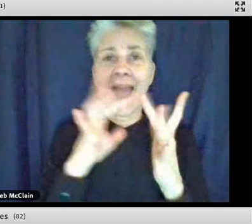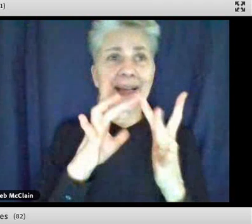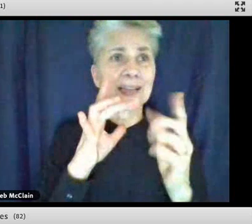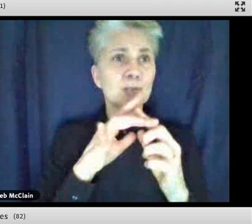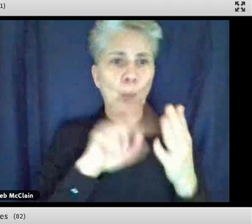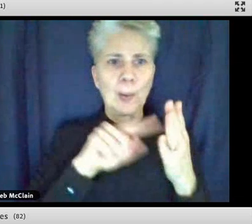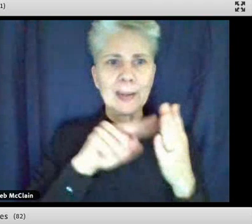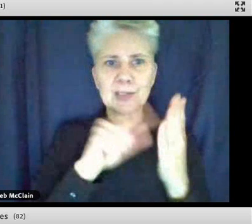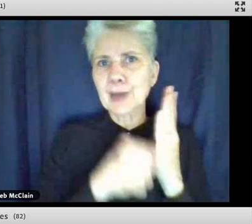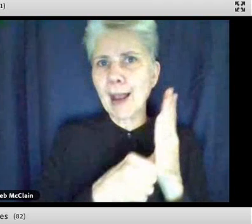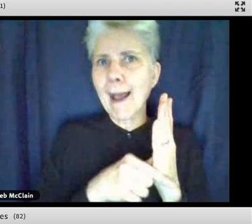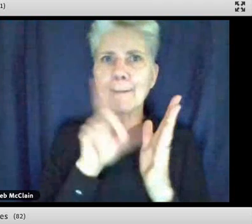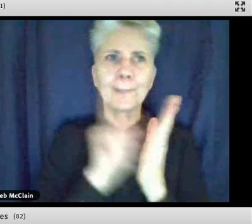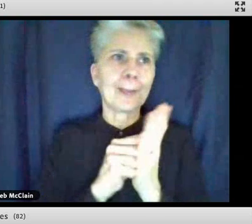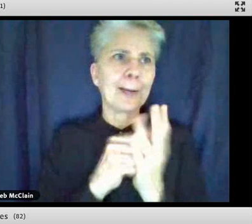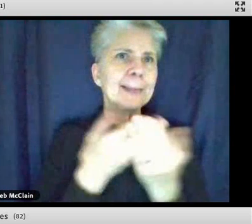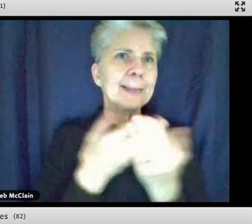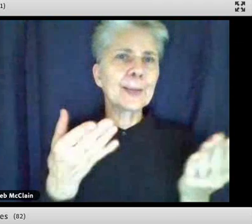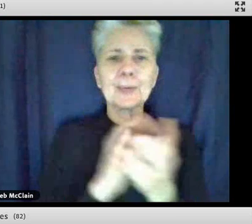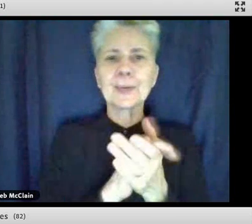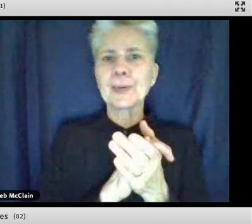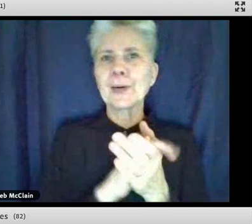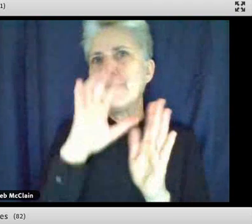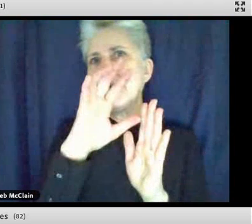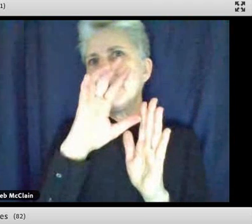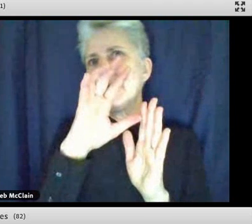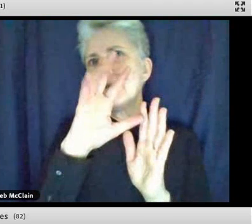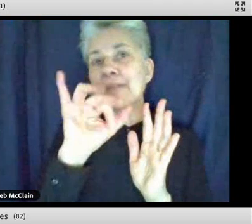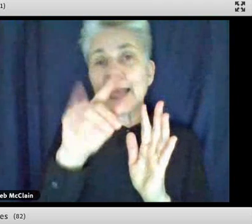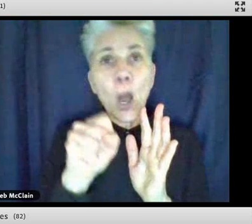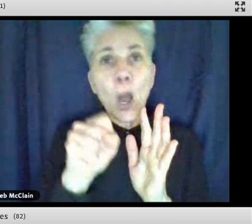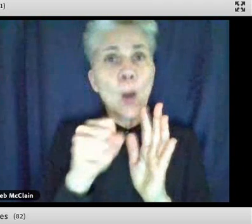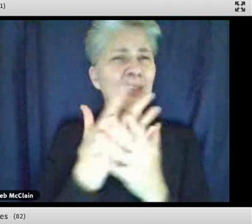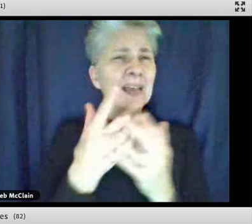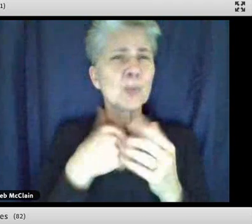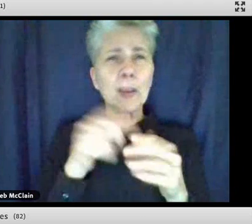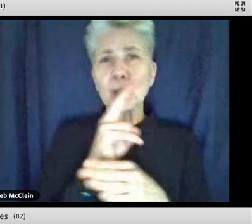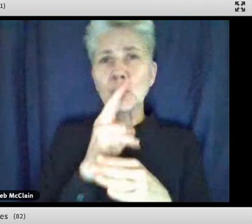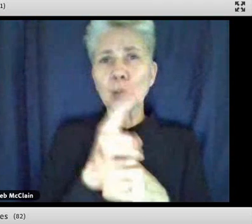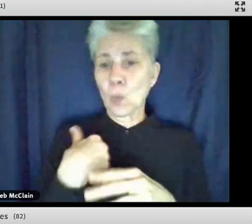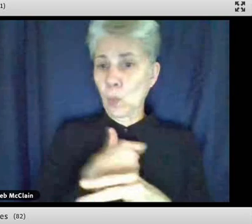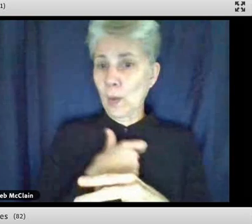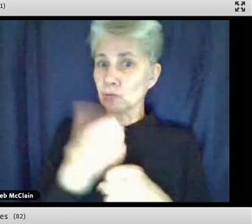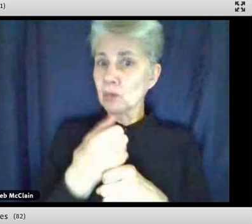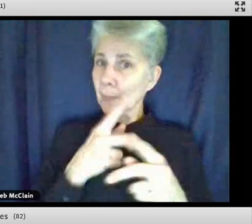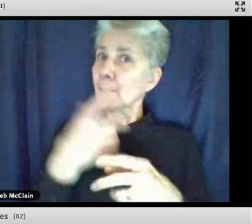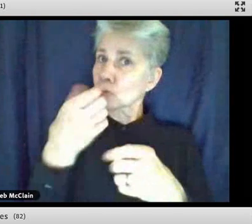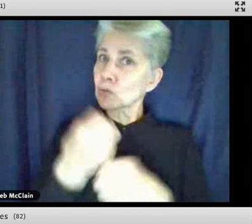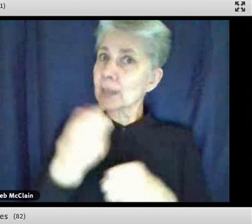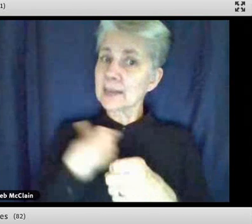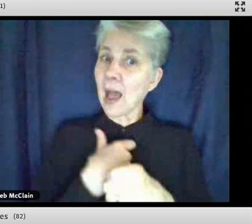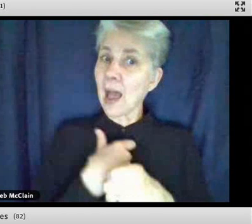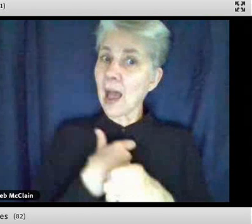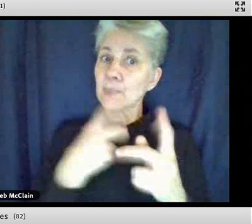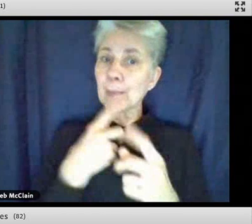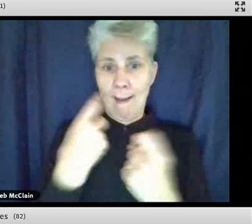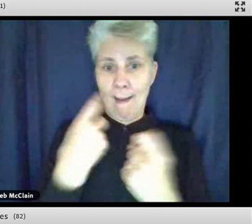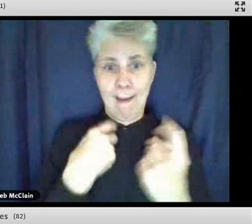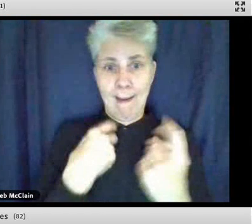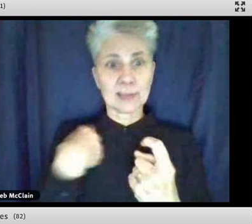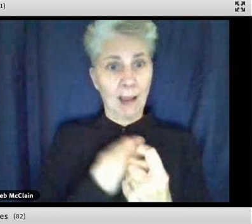printed material, again, videos, different things we can go. We're trusted. People trust us. They come to us. And so